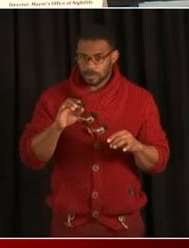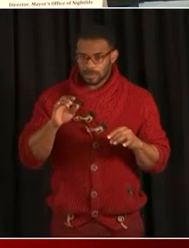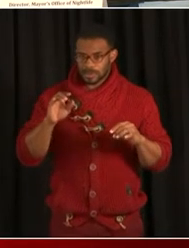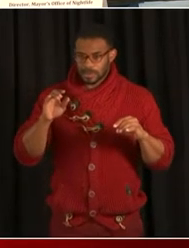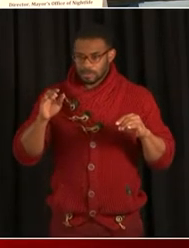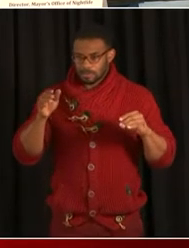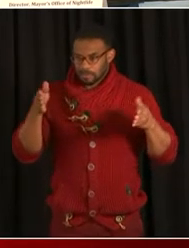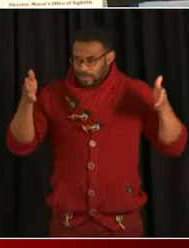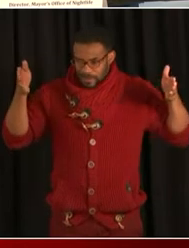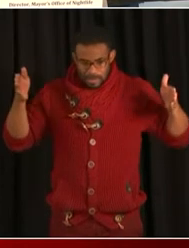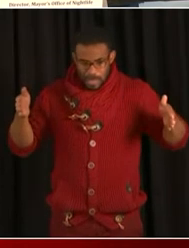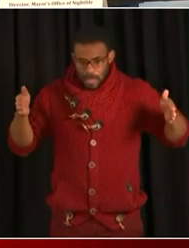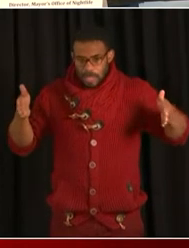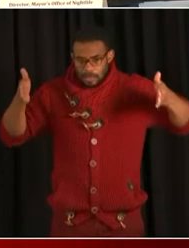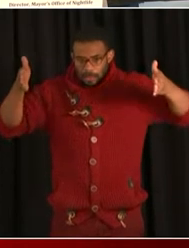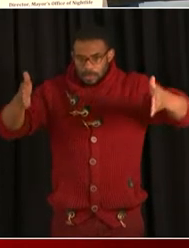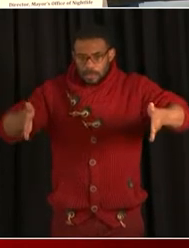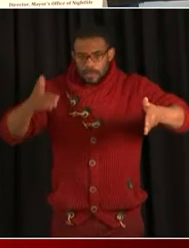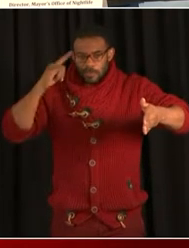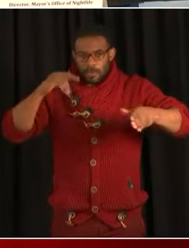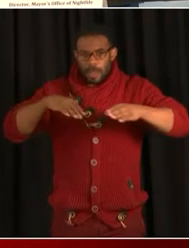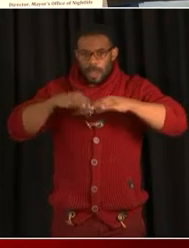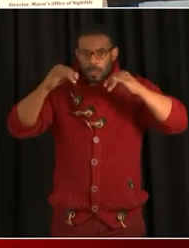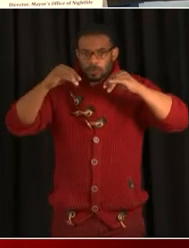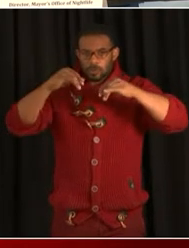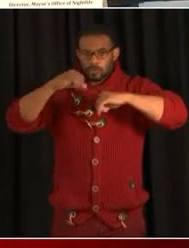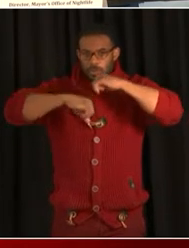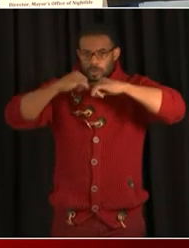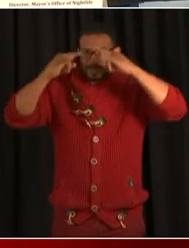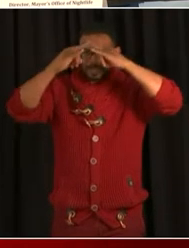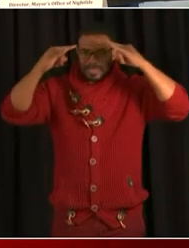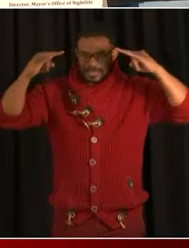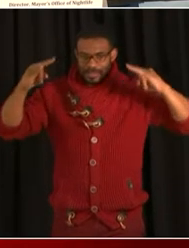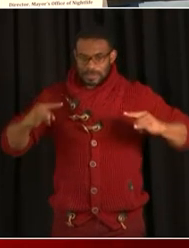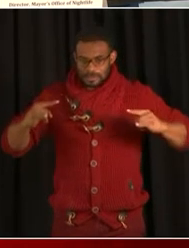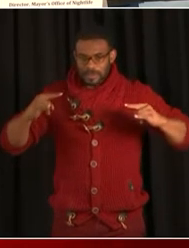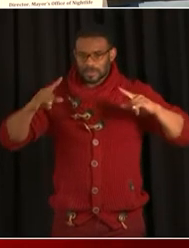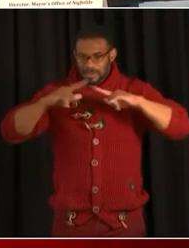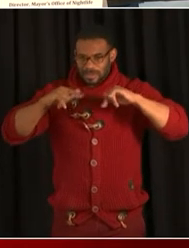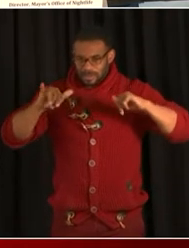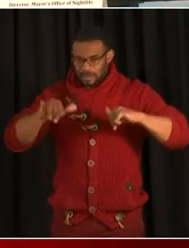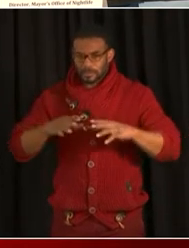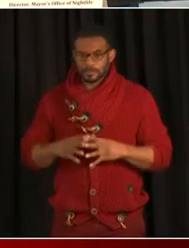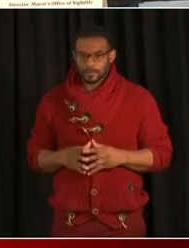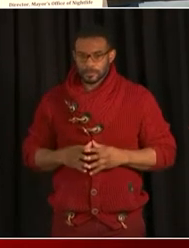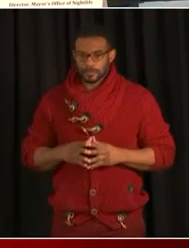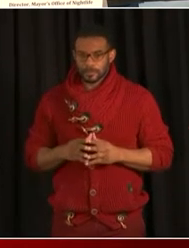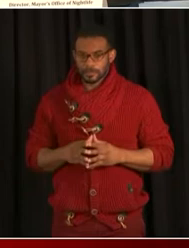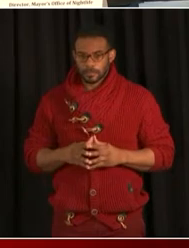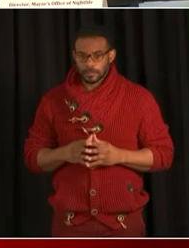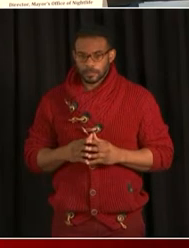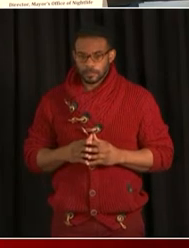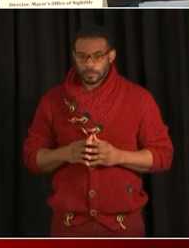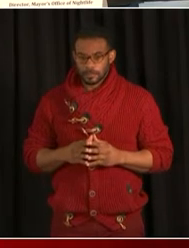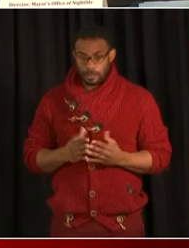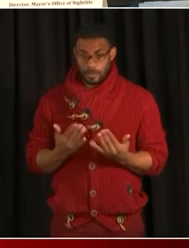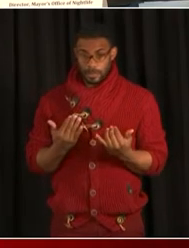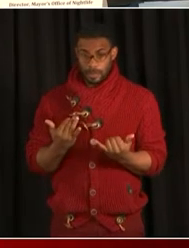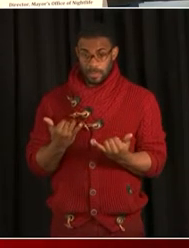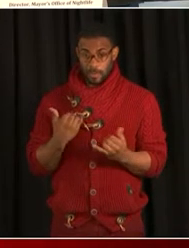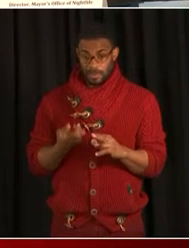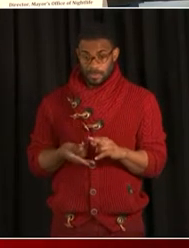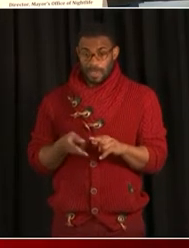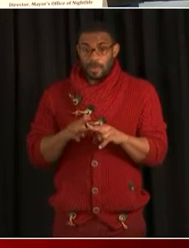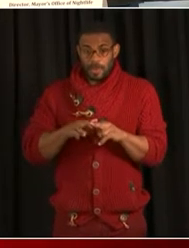sides of outdoor structures, tents, canopies, etc. We've